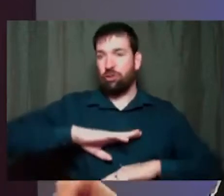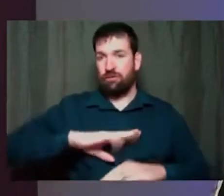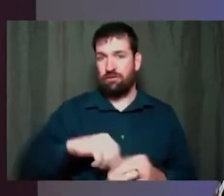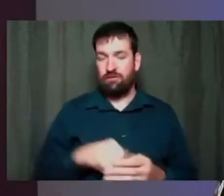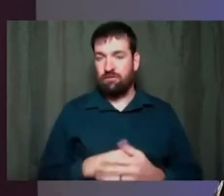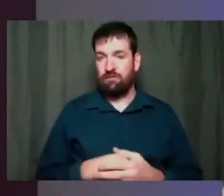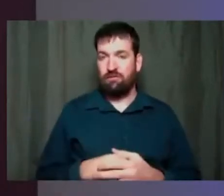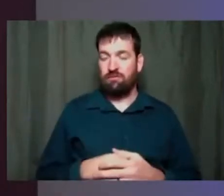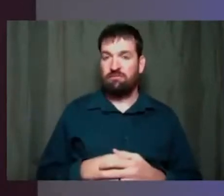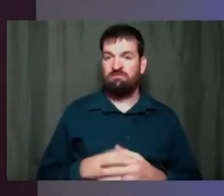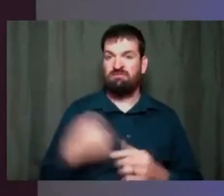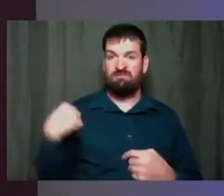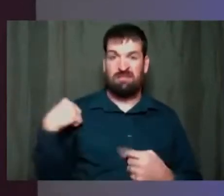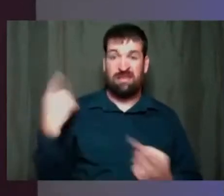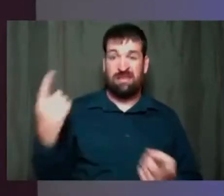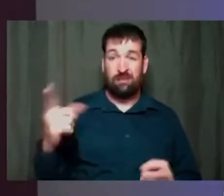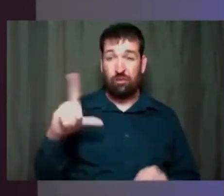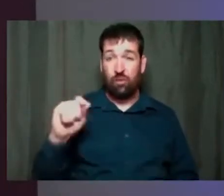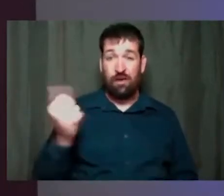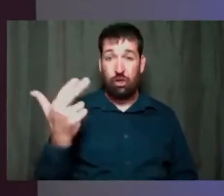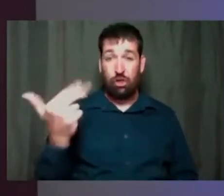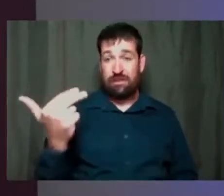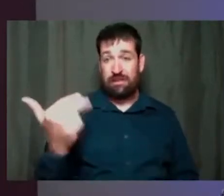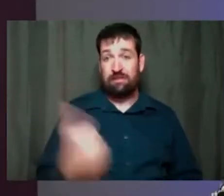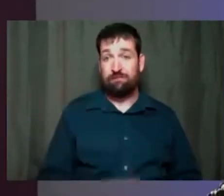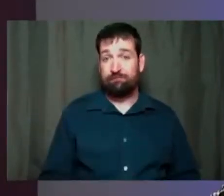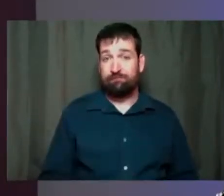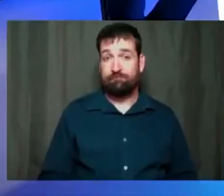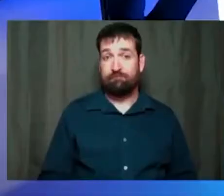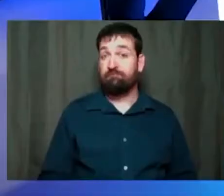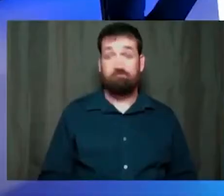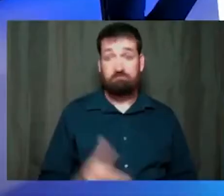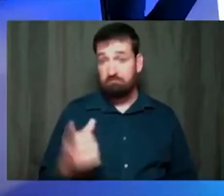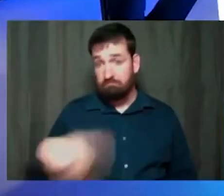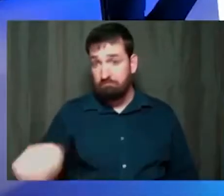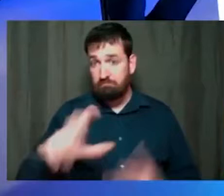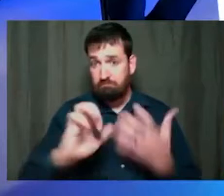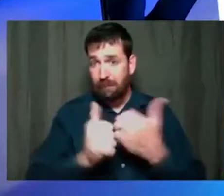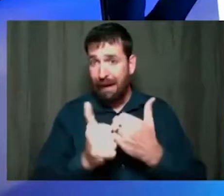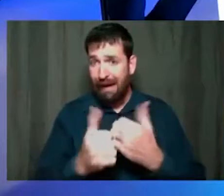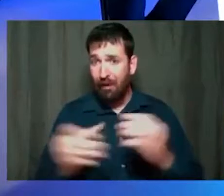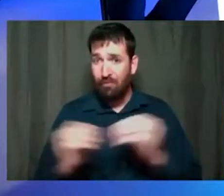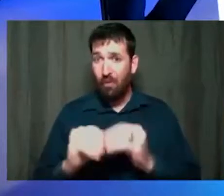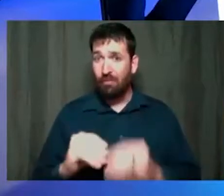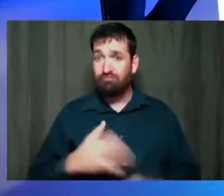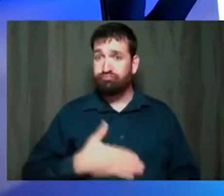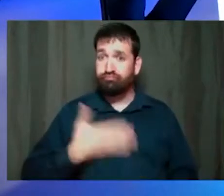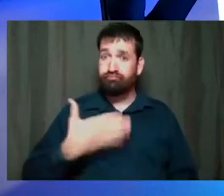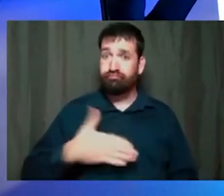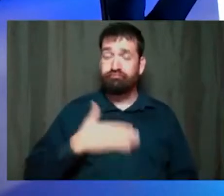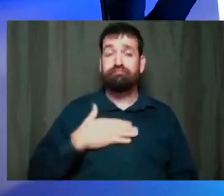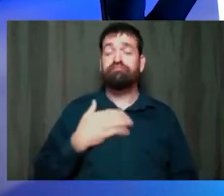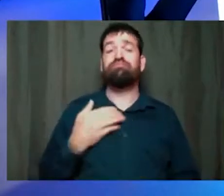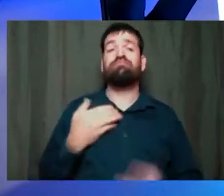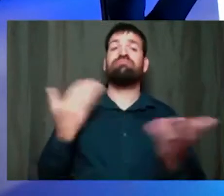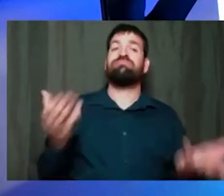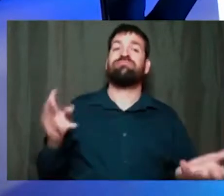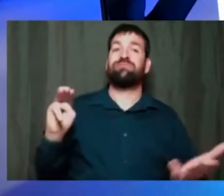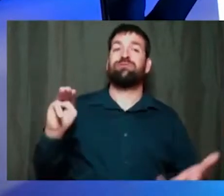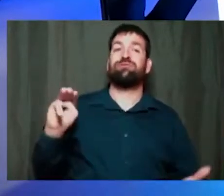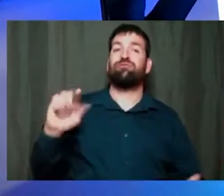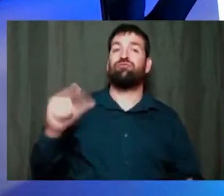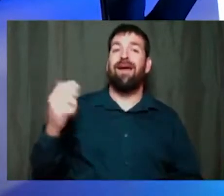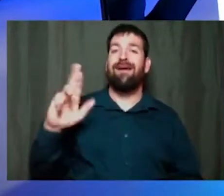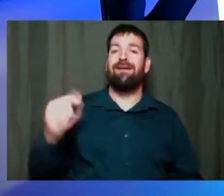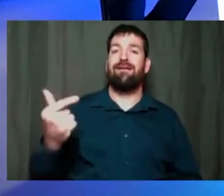since 2013. So what can you do to put a little sunshine back in your life? Of course, we've got Dr. Greg Nawalnick here. He's got all the answers.